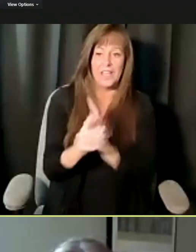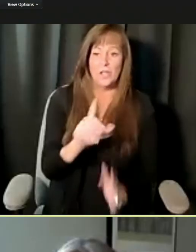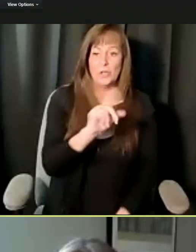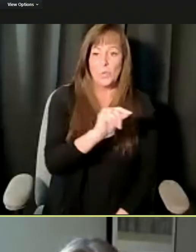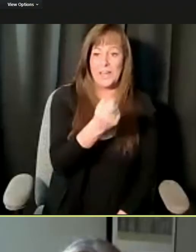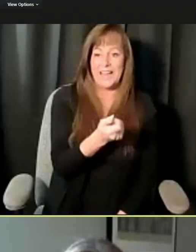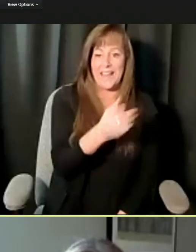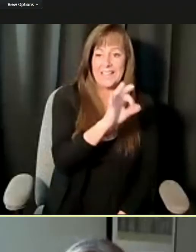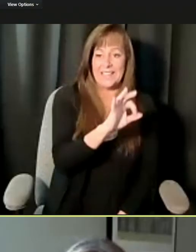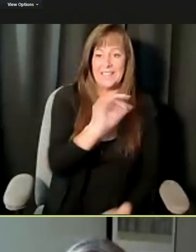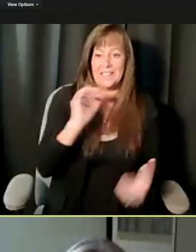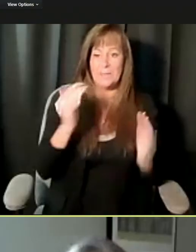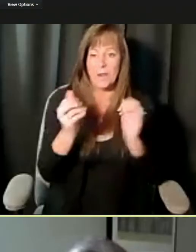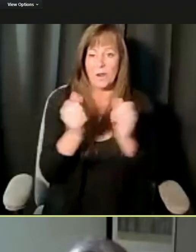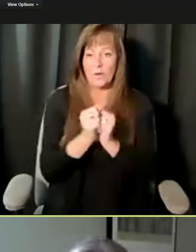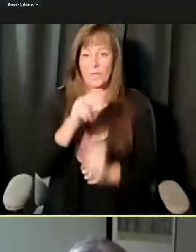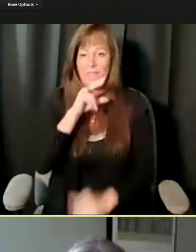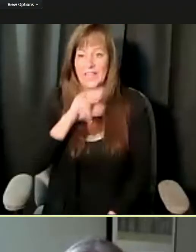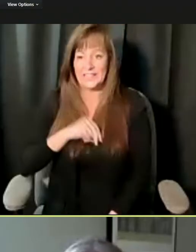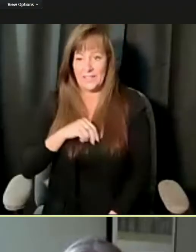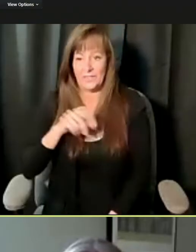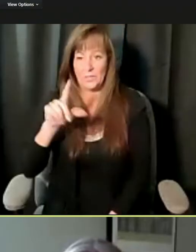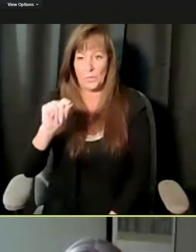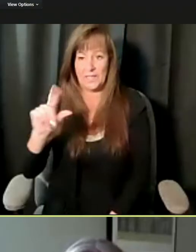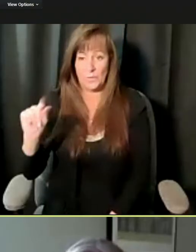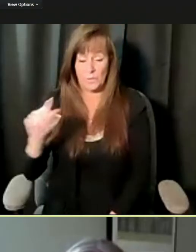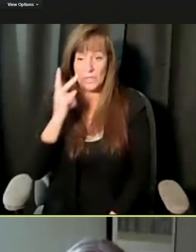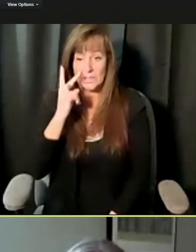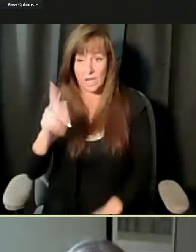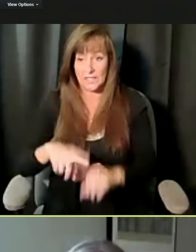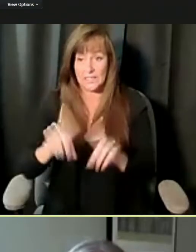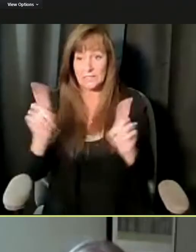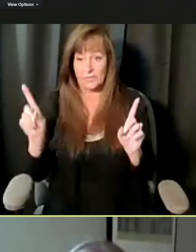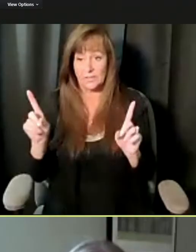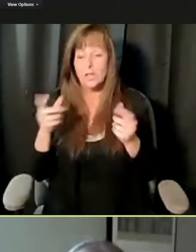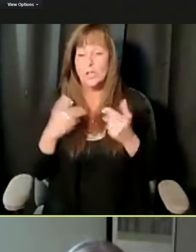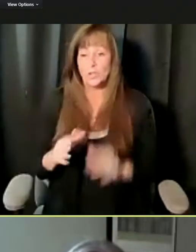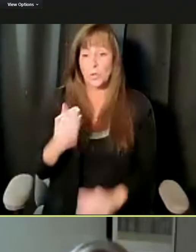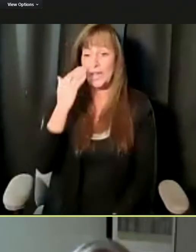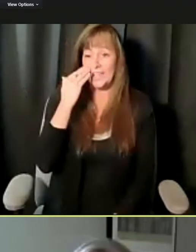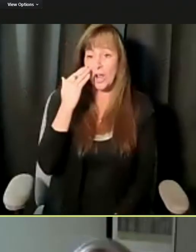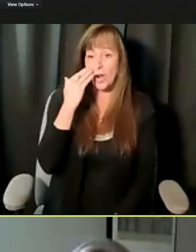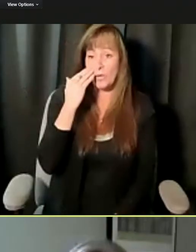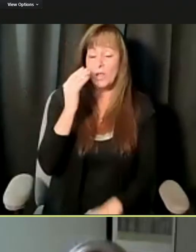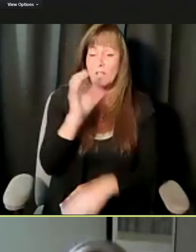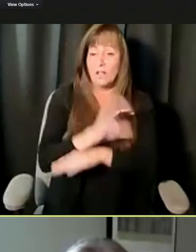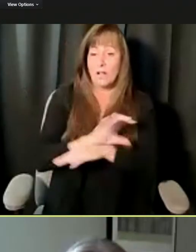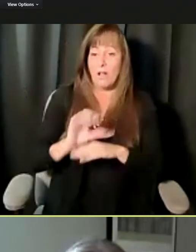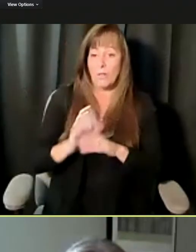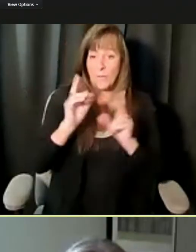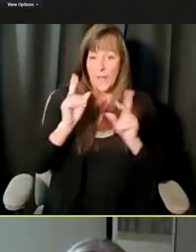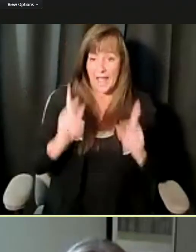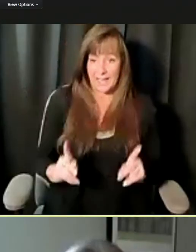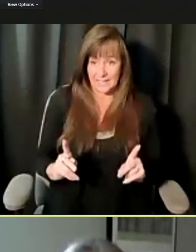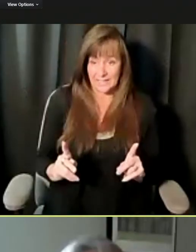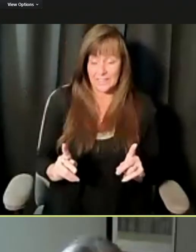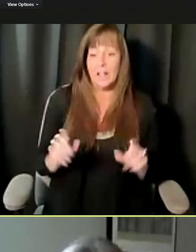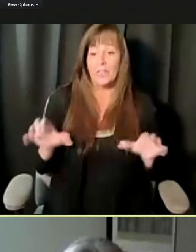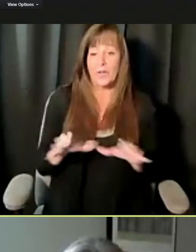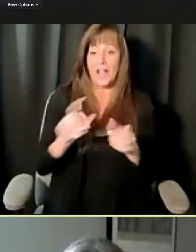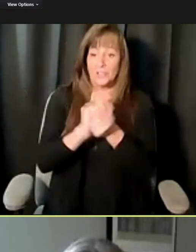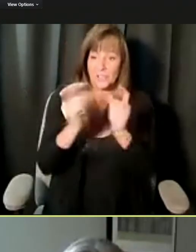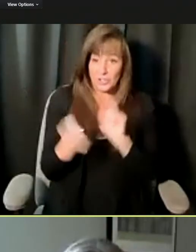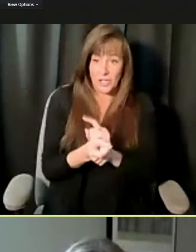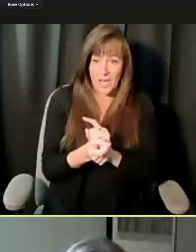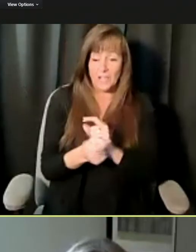that to this Thanksgiving. And we did see some differences there. So we do know that, Coloradans' actions changed. They did things differently